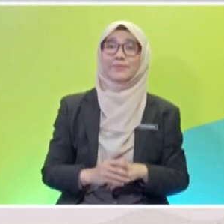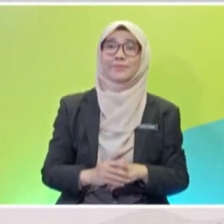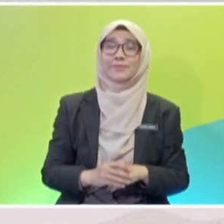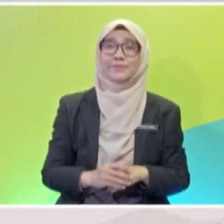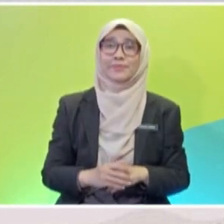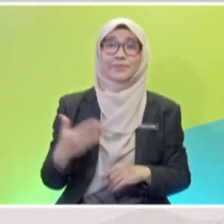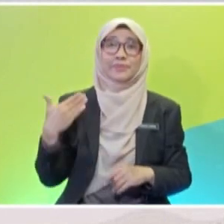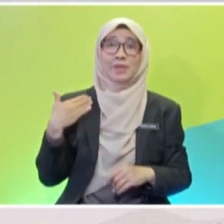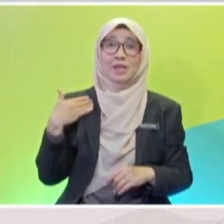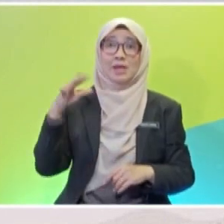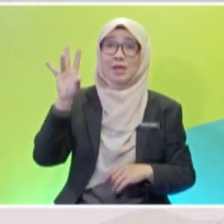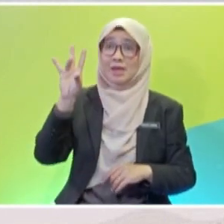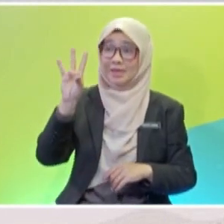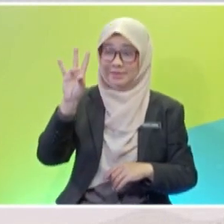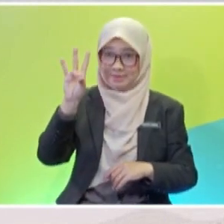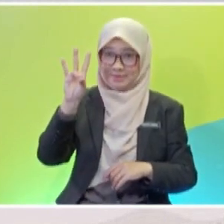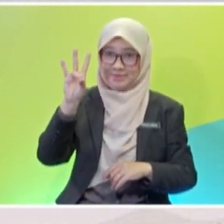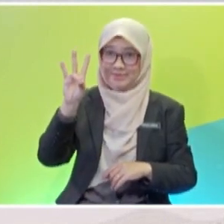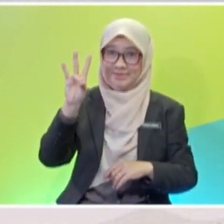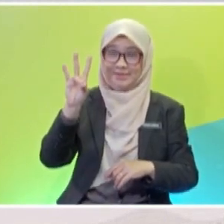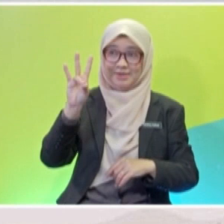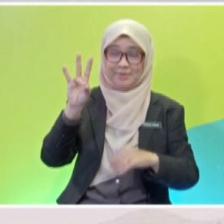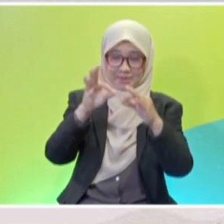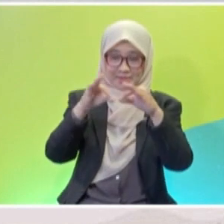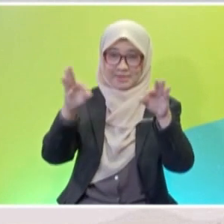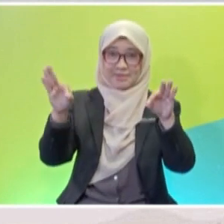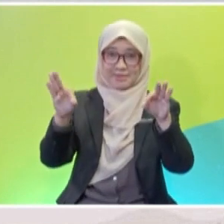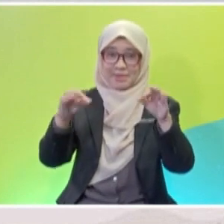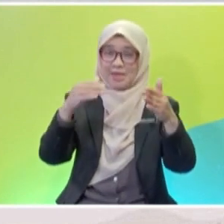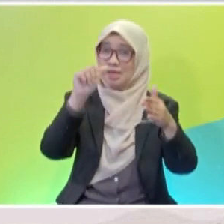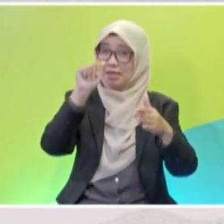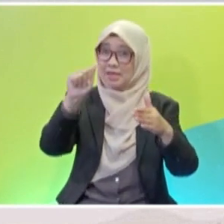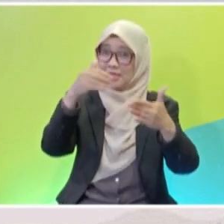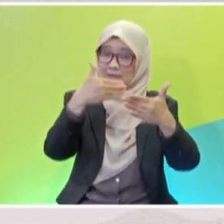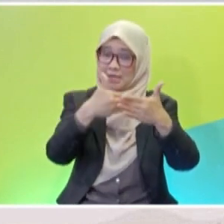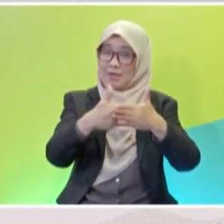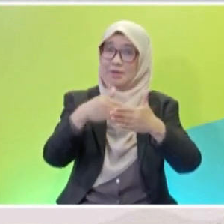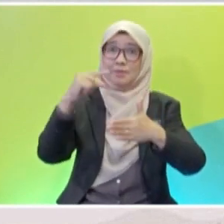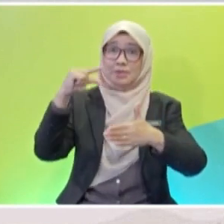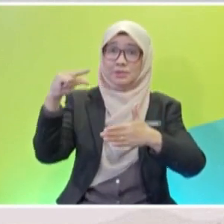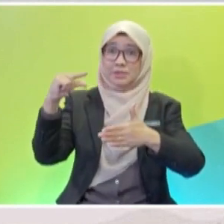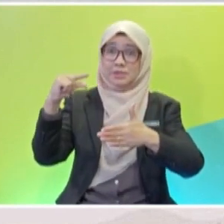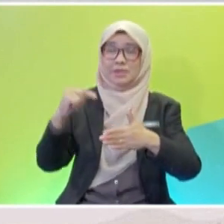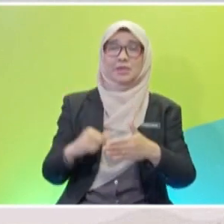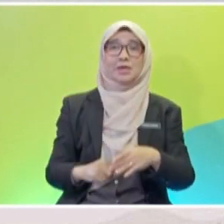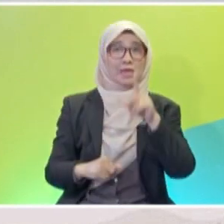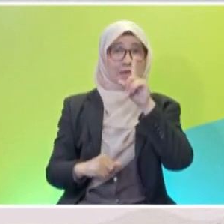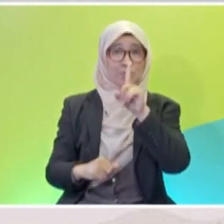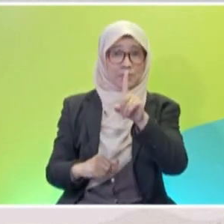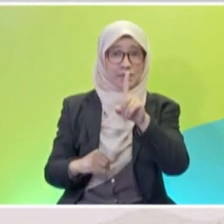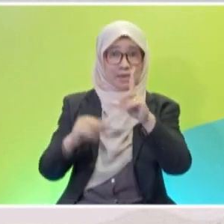There are seven sentences given to you from A to G. All right, and one